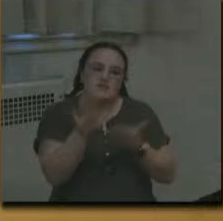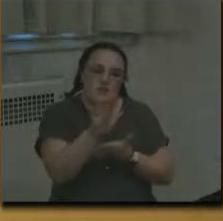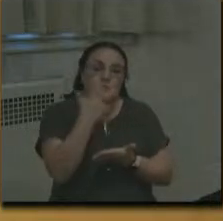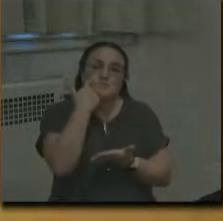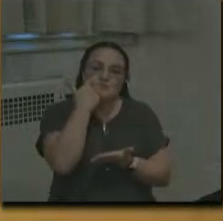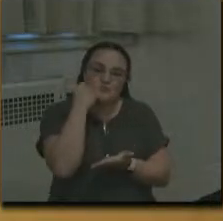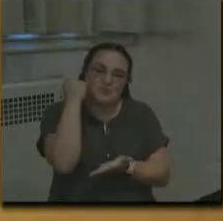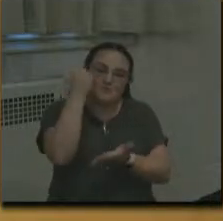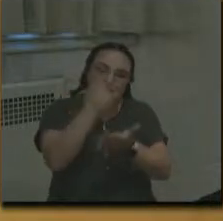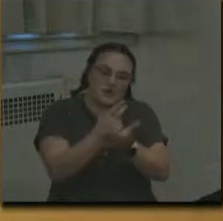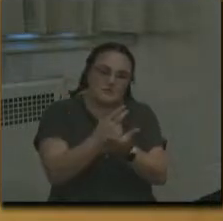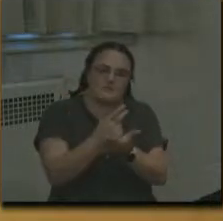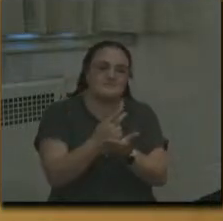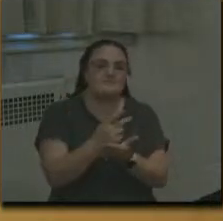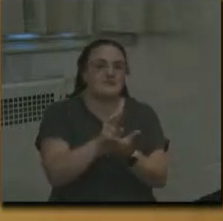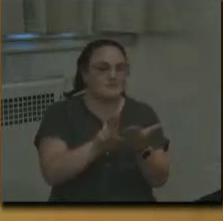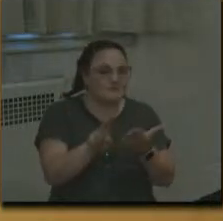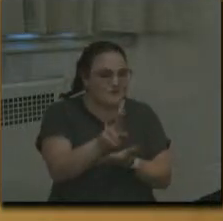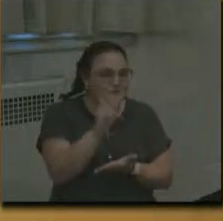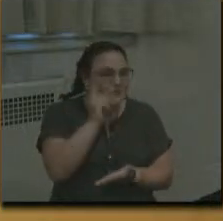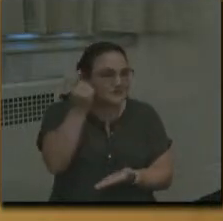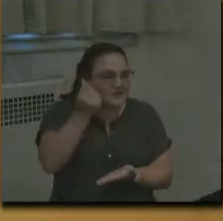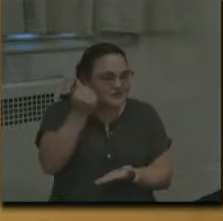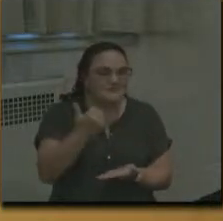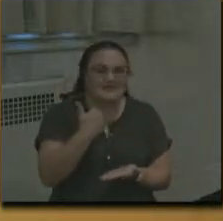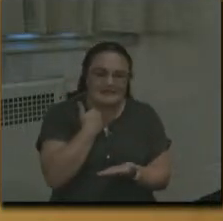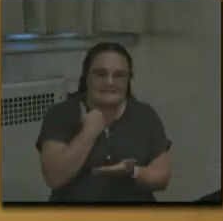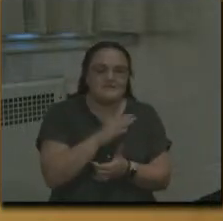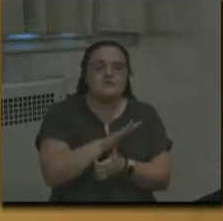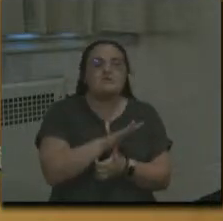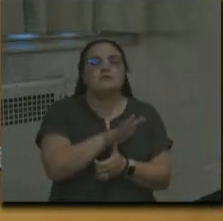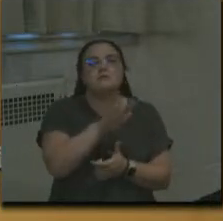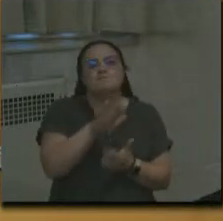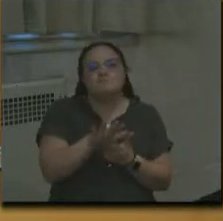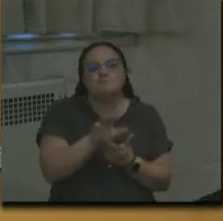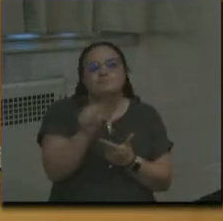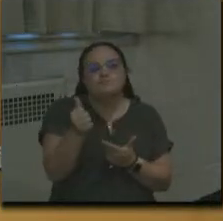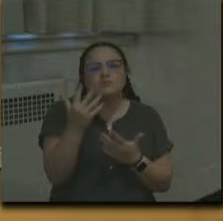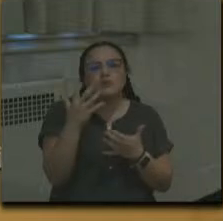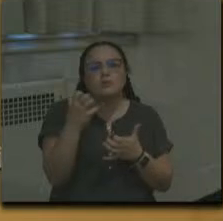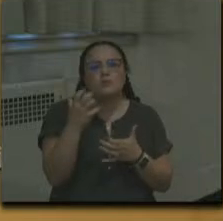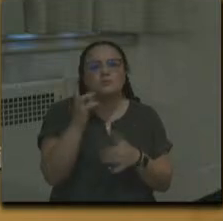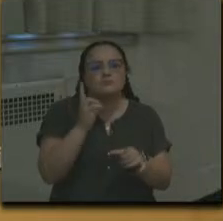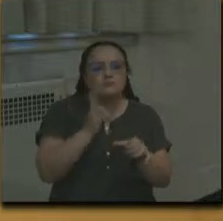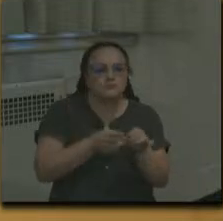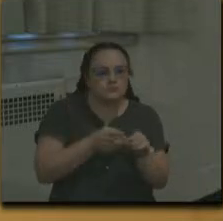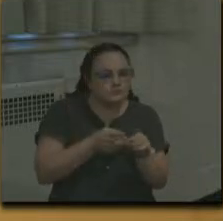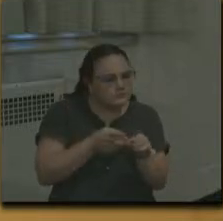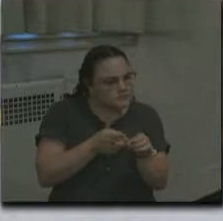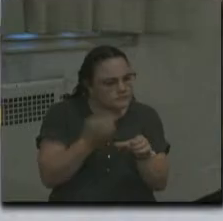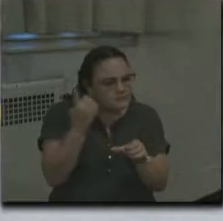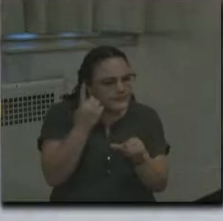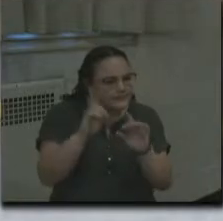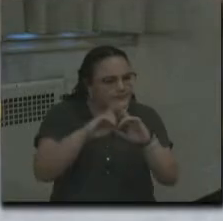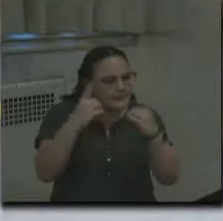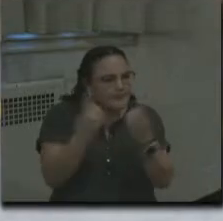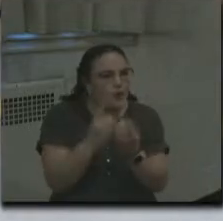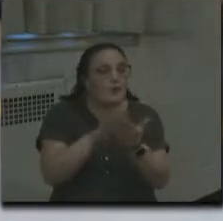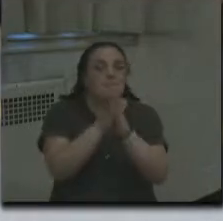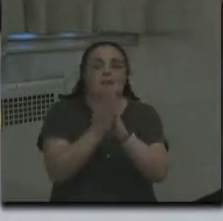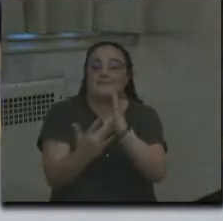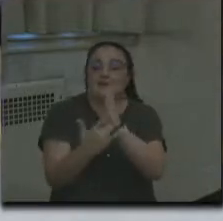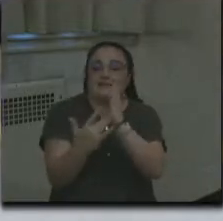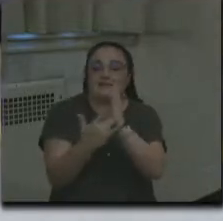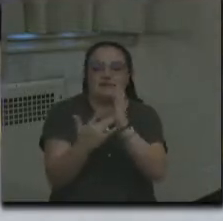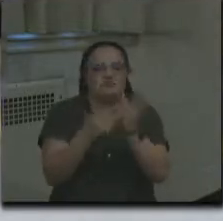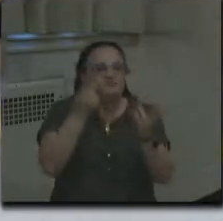into Howard University on a scholarship, but I also want to enter the Prince George's Fire EMS department and hopefully become a technician, but